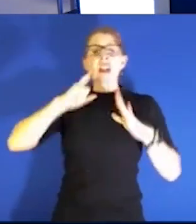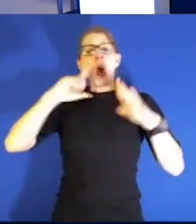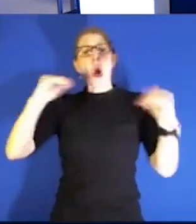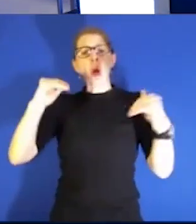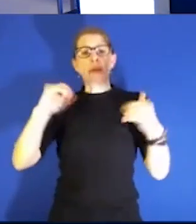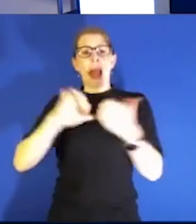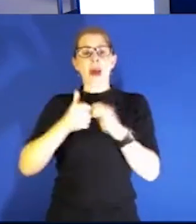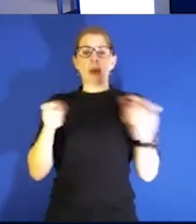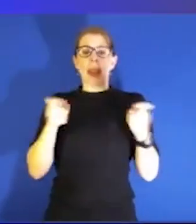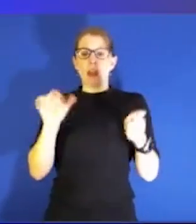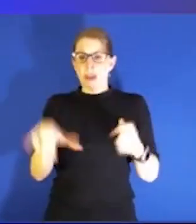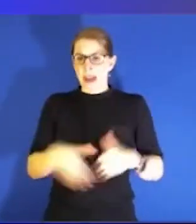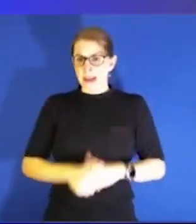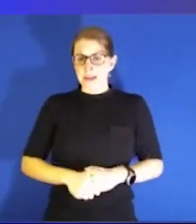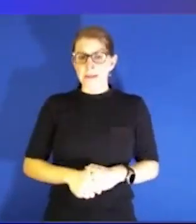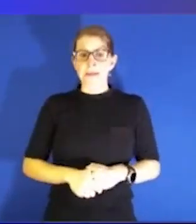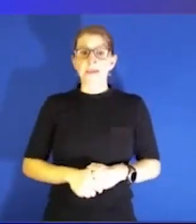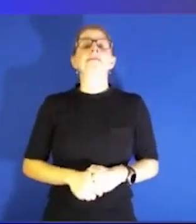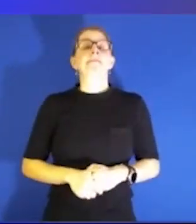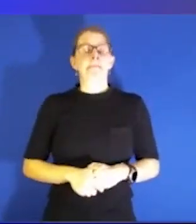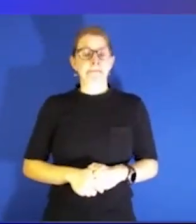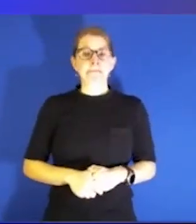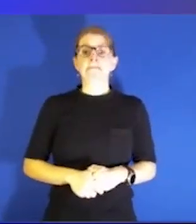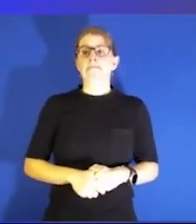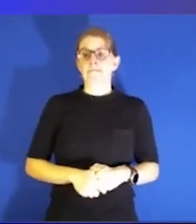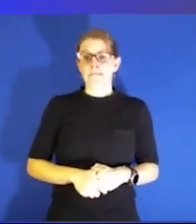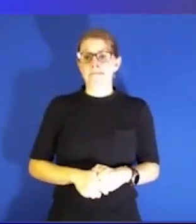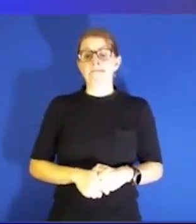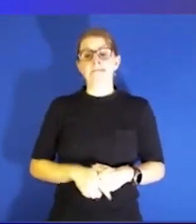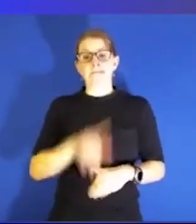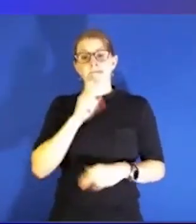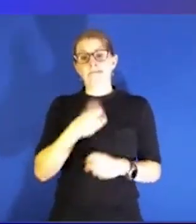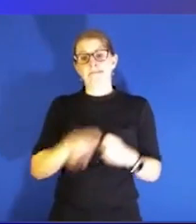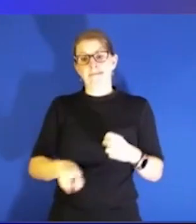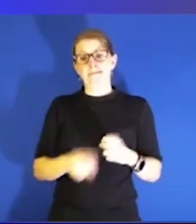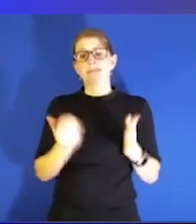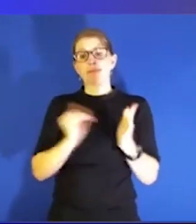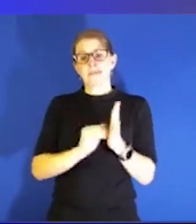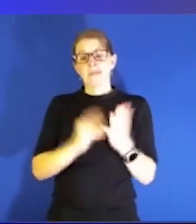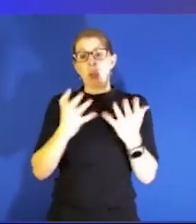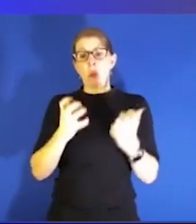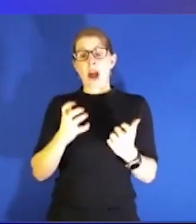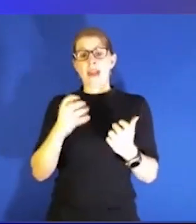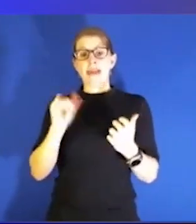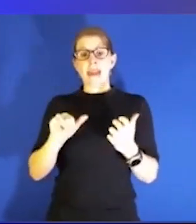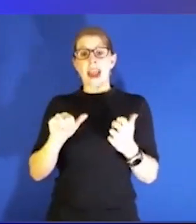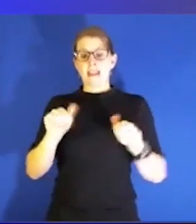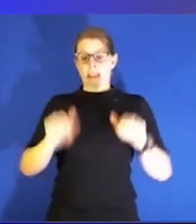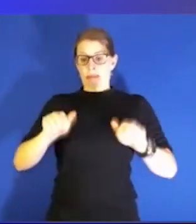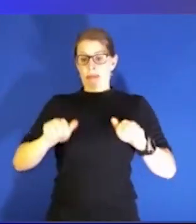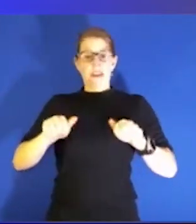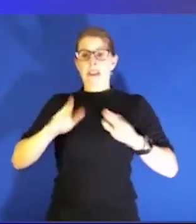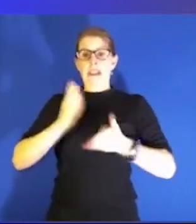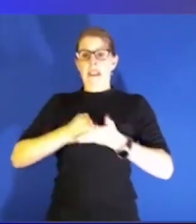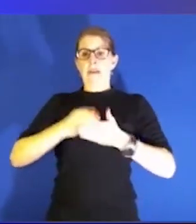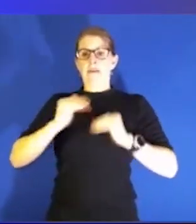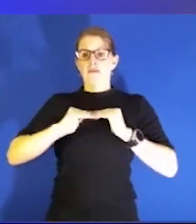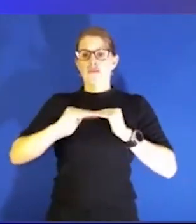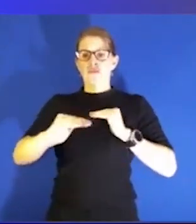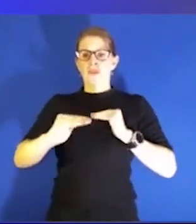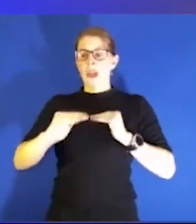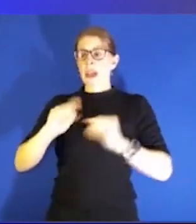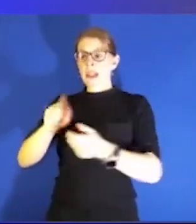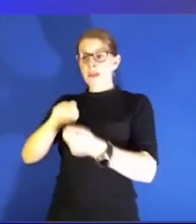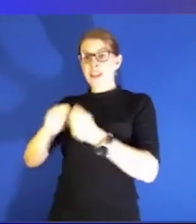that? Yeah, I think that's really tough because, again, we want this certainty, this will be done, on this particular date, and then we can all go back to